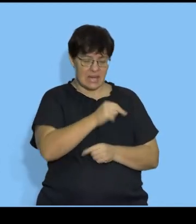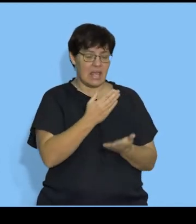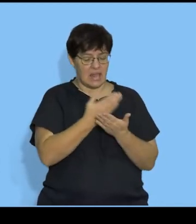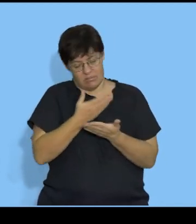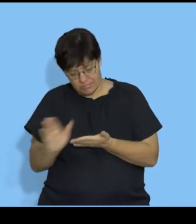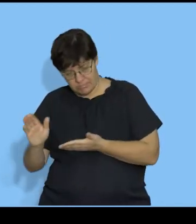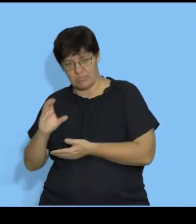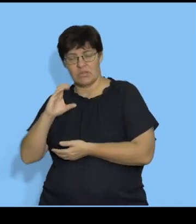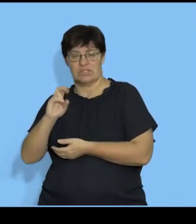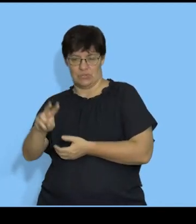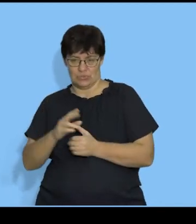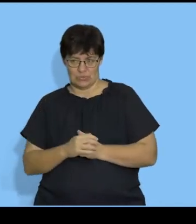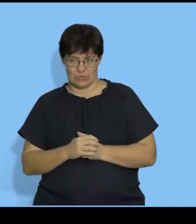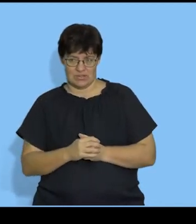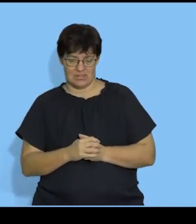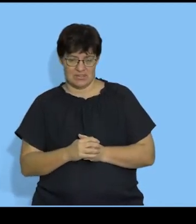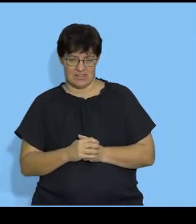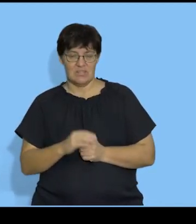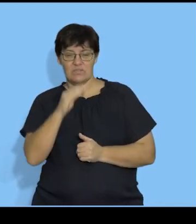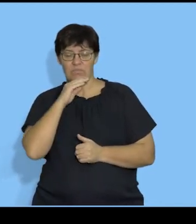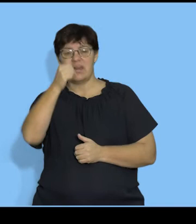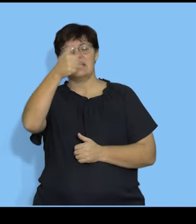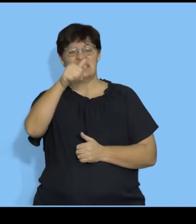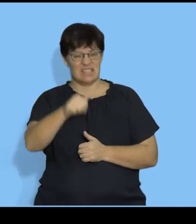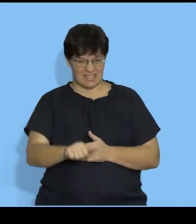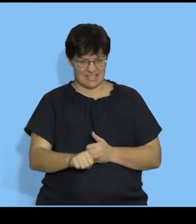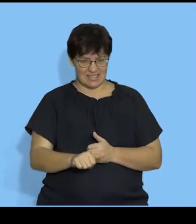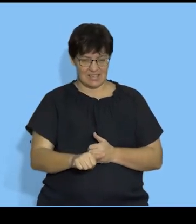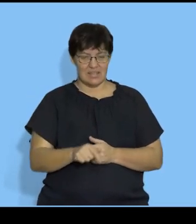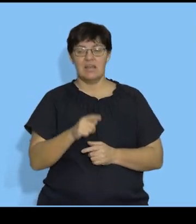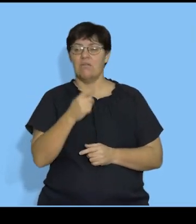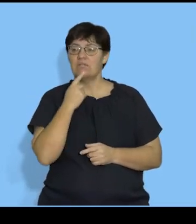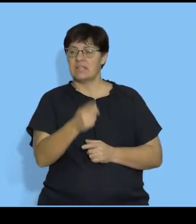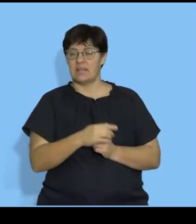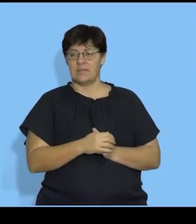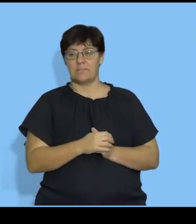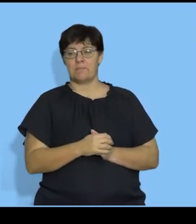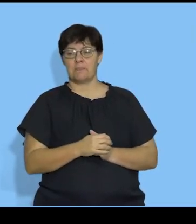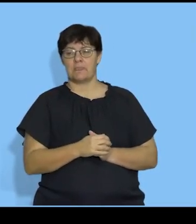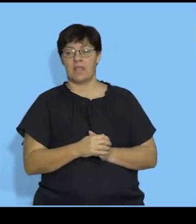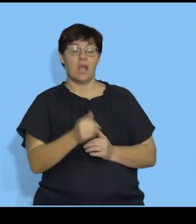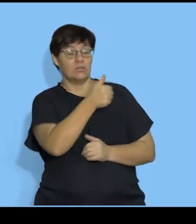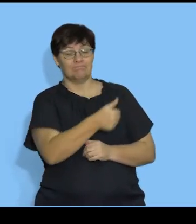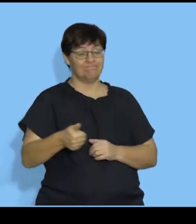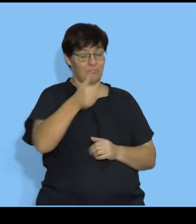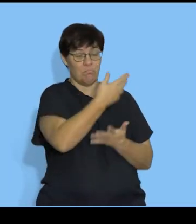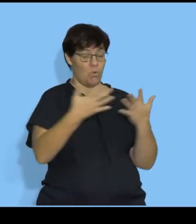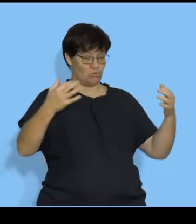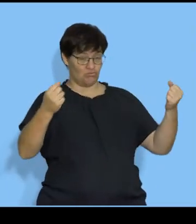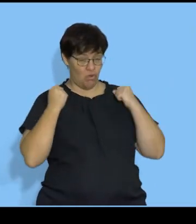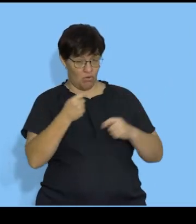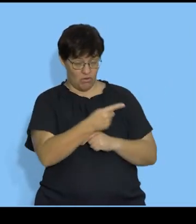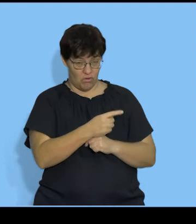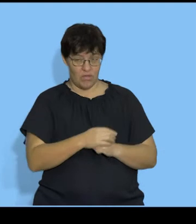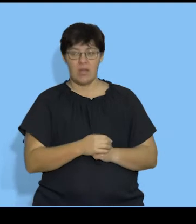to put this in a sequence or in that reactivity series, so the element at the top, the substance at the top, shows